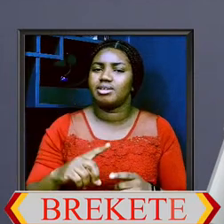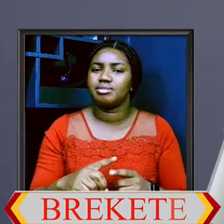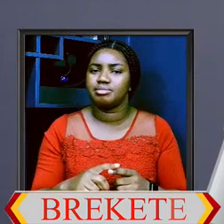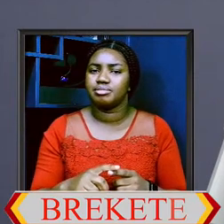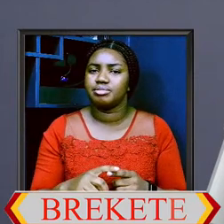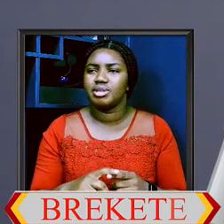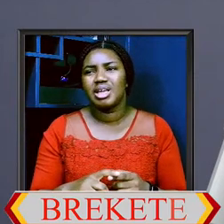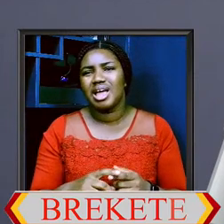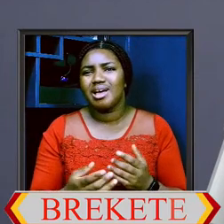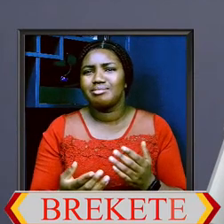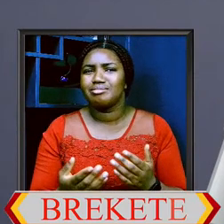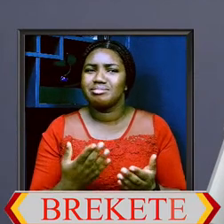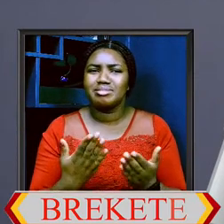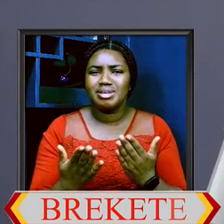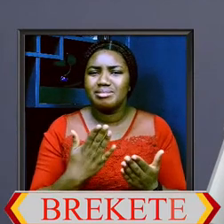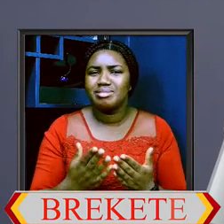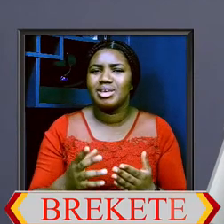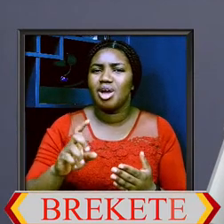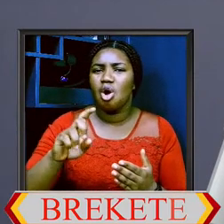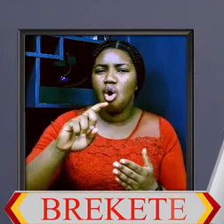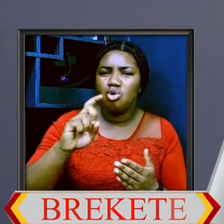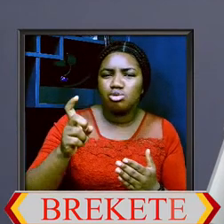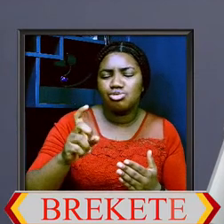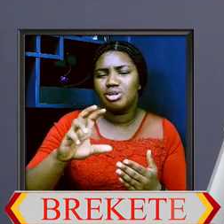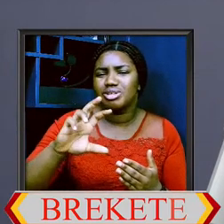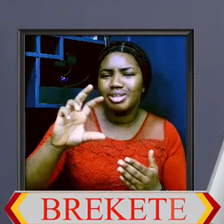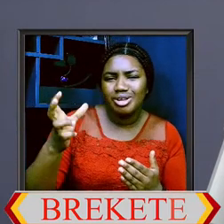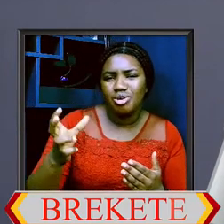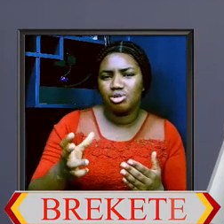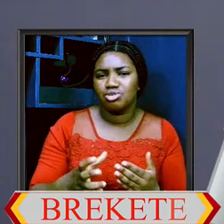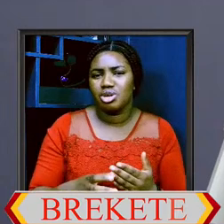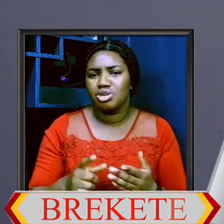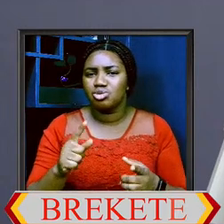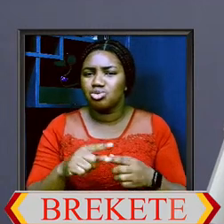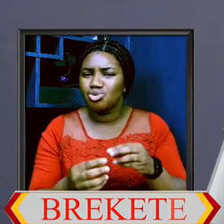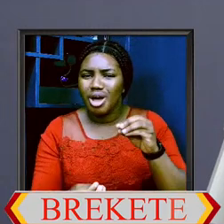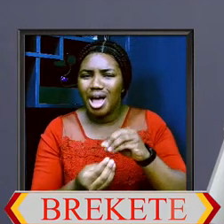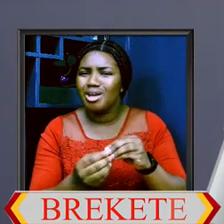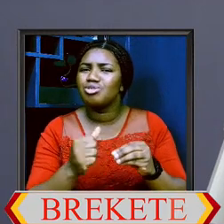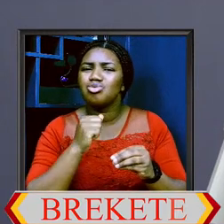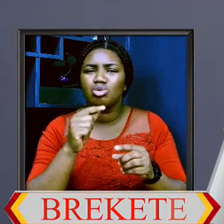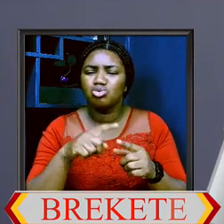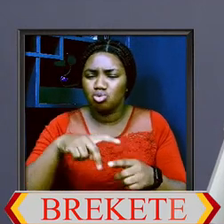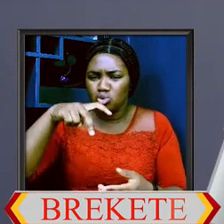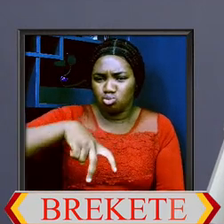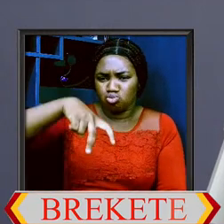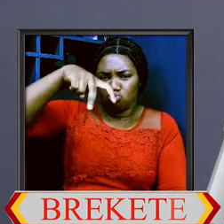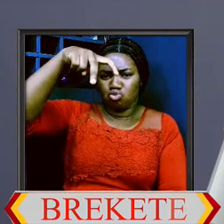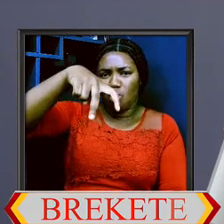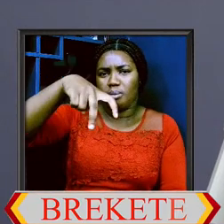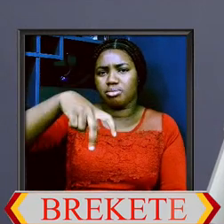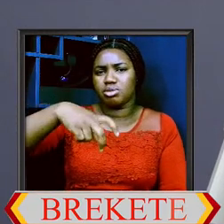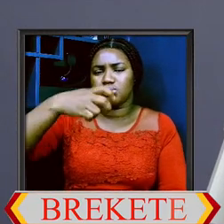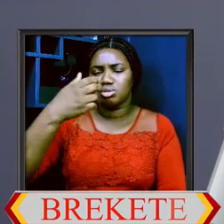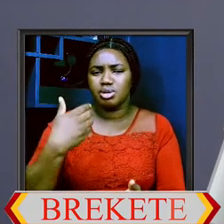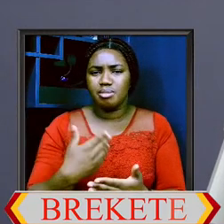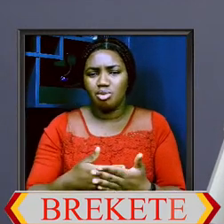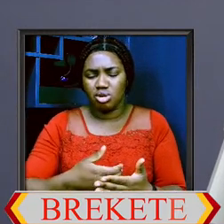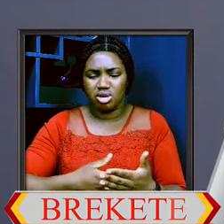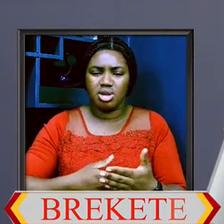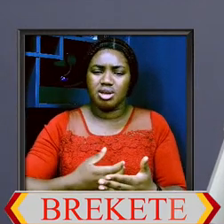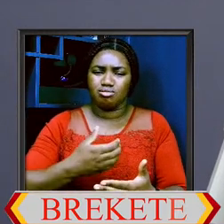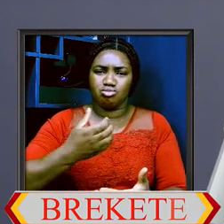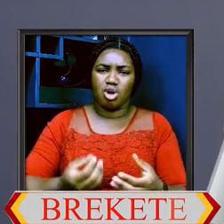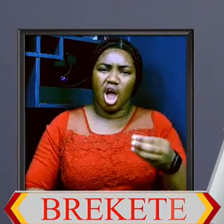least one 100 na 300 na is enough to increase not to jump sense okay okay thank you very much